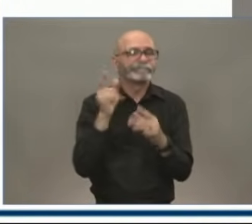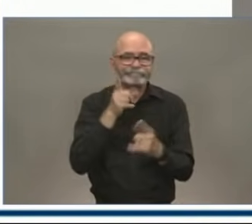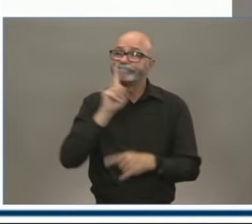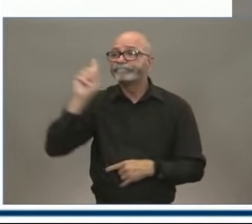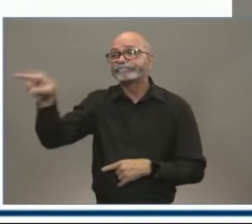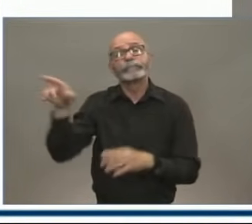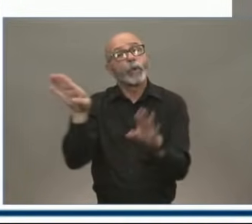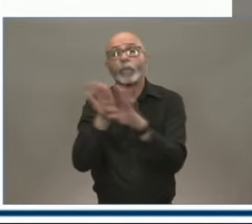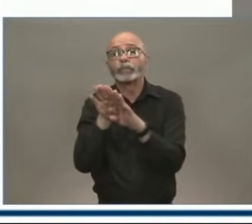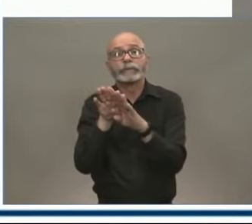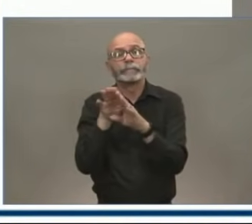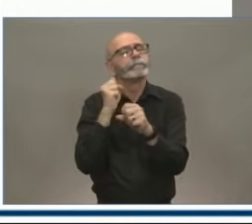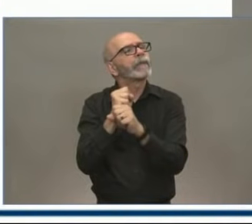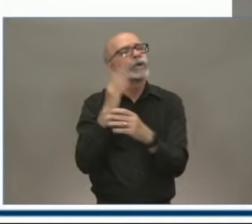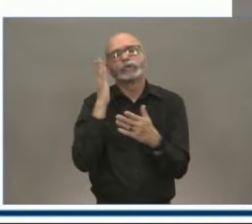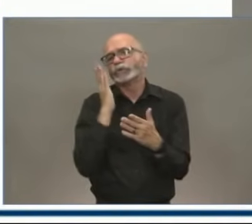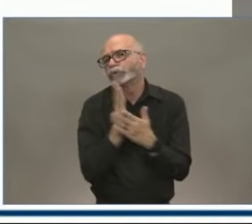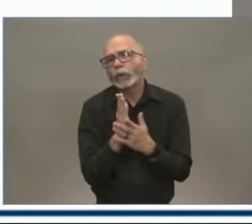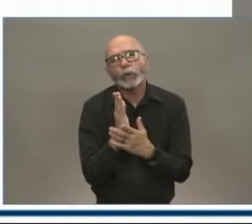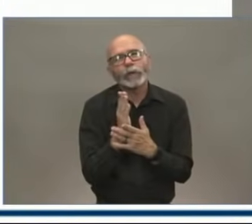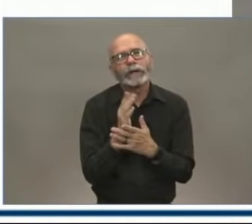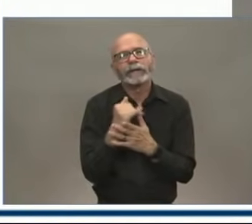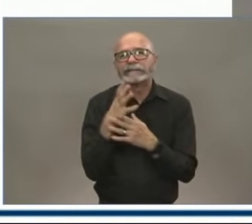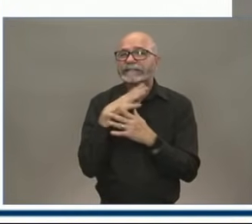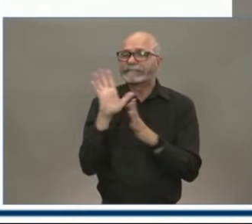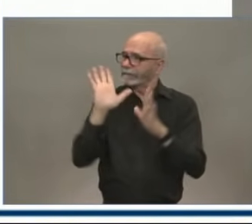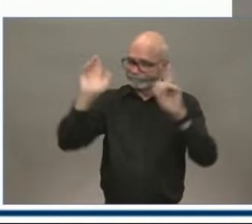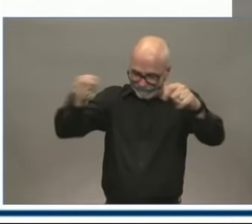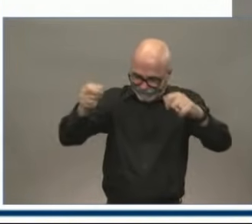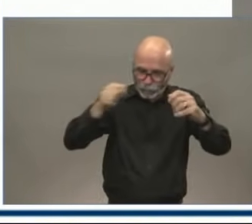we were getting on top of